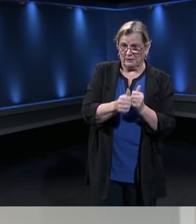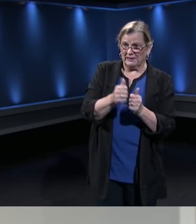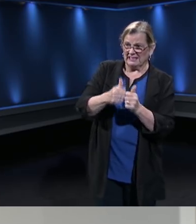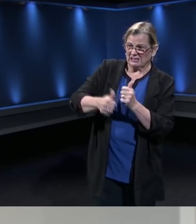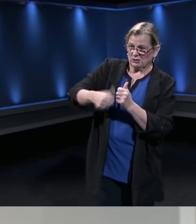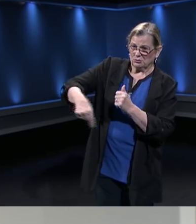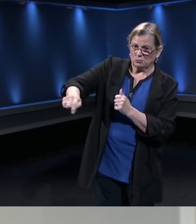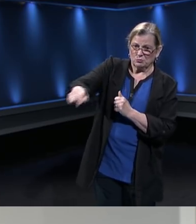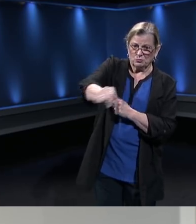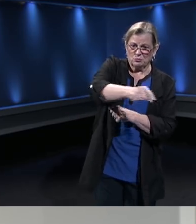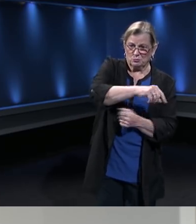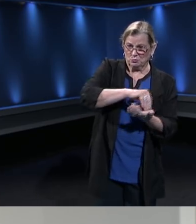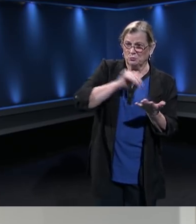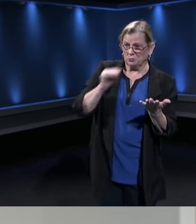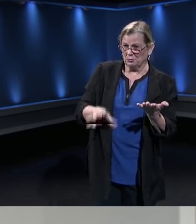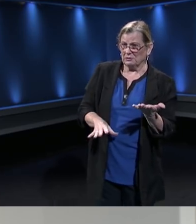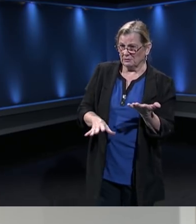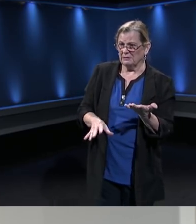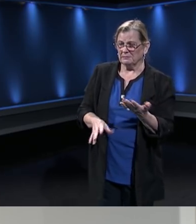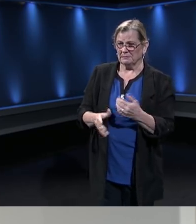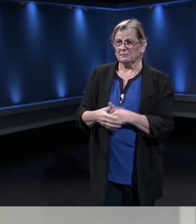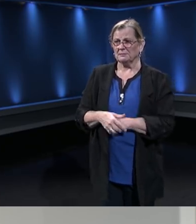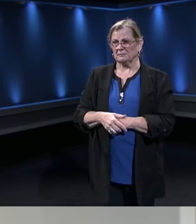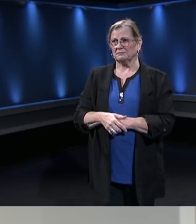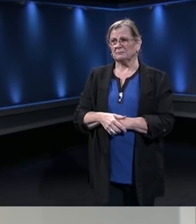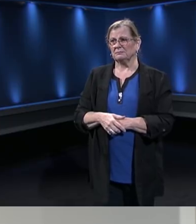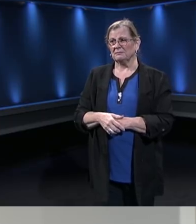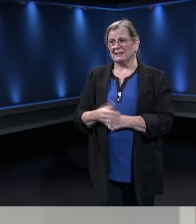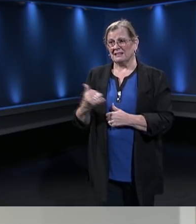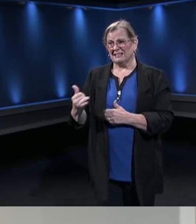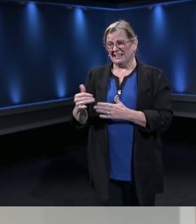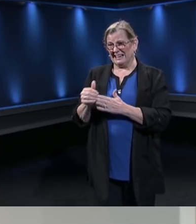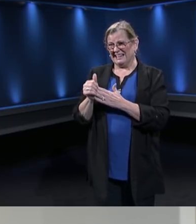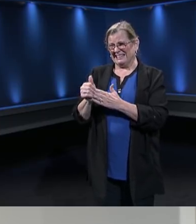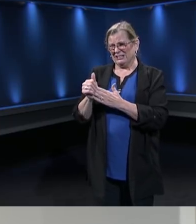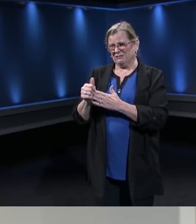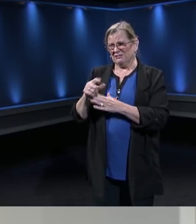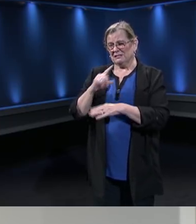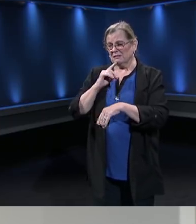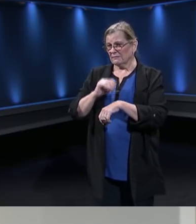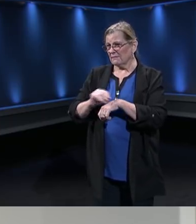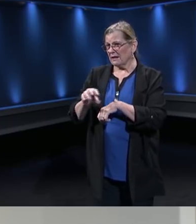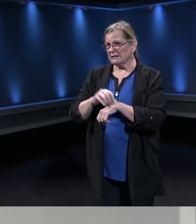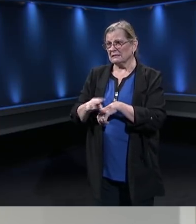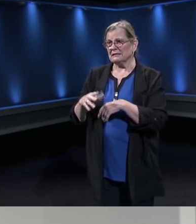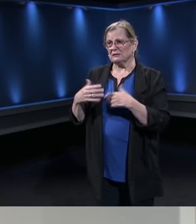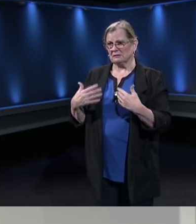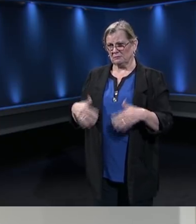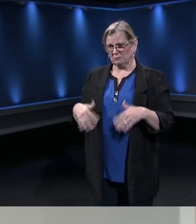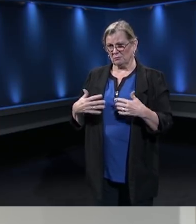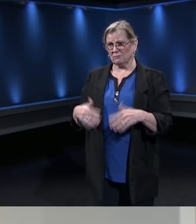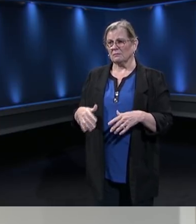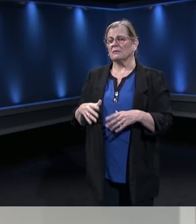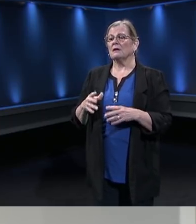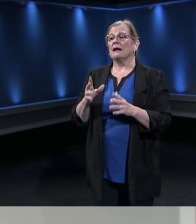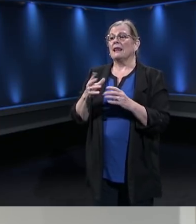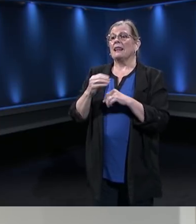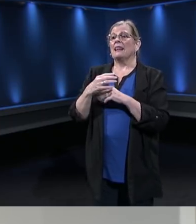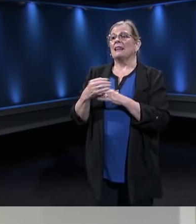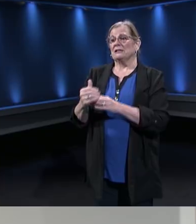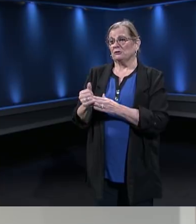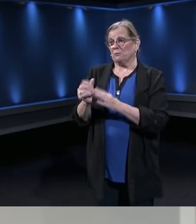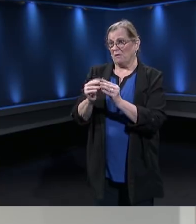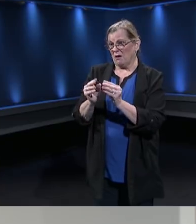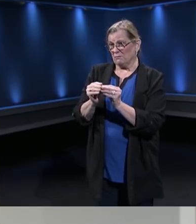of you to know, at the leadership conference just 2 or 3 weeks ago, and this week in my message to all teachers as they